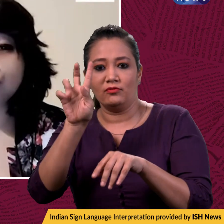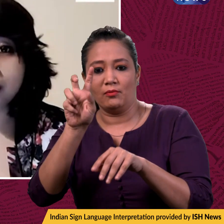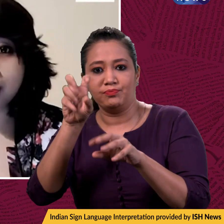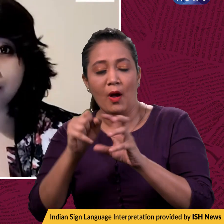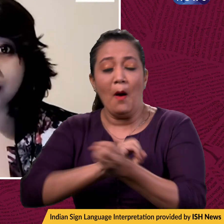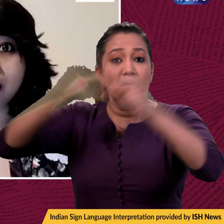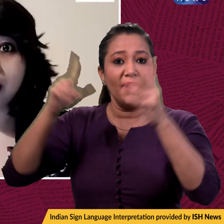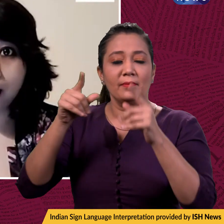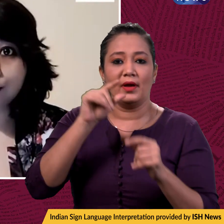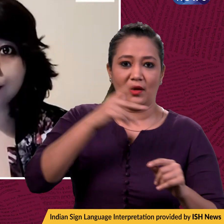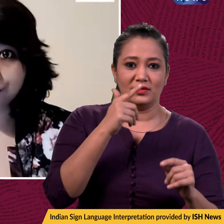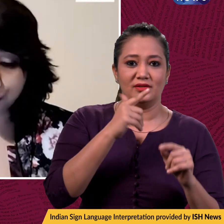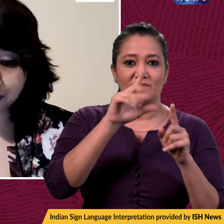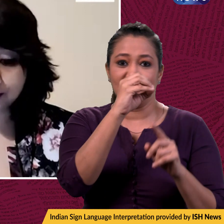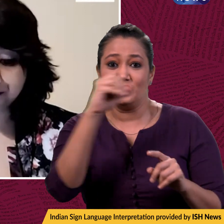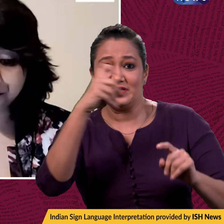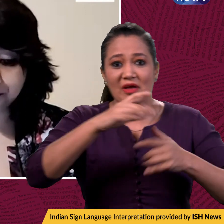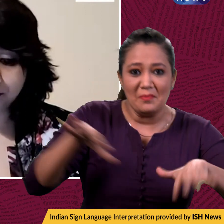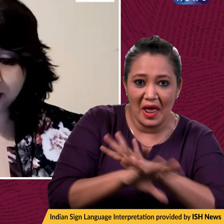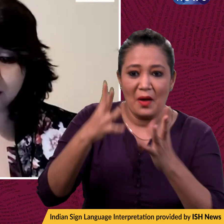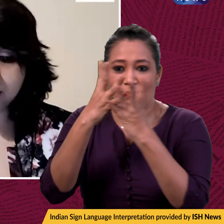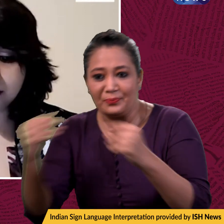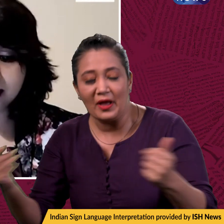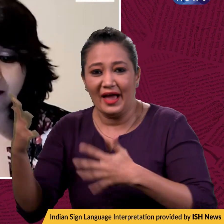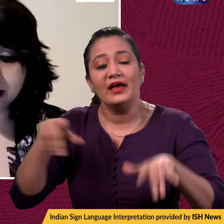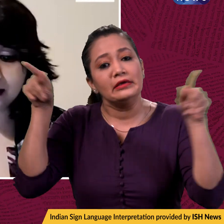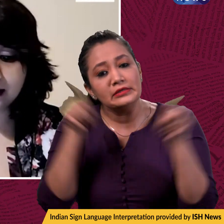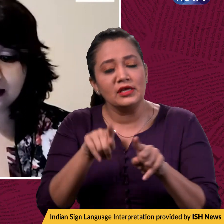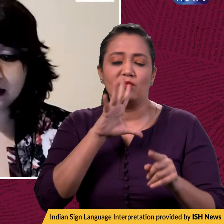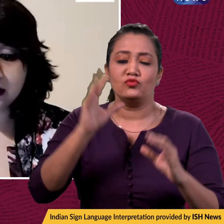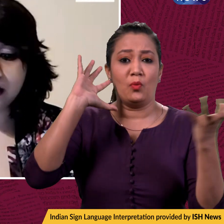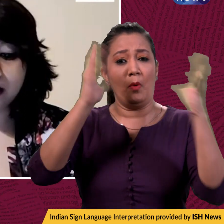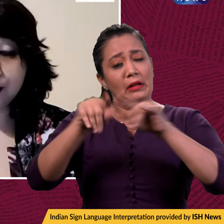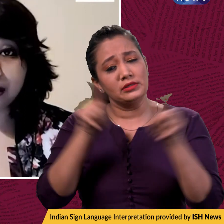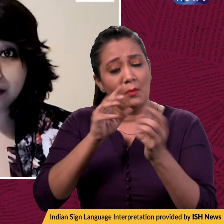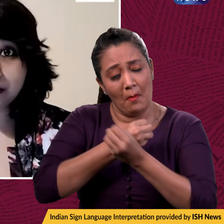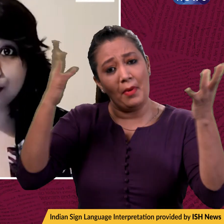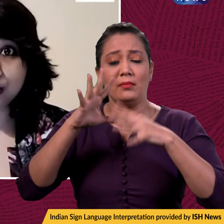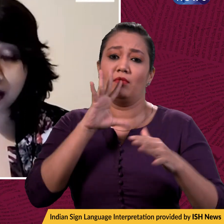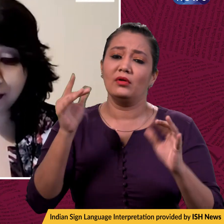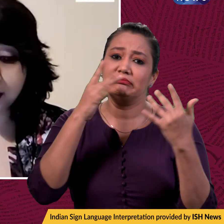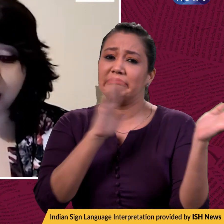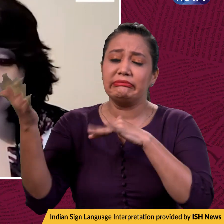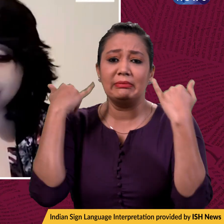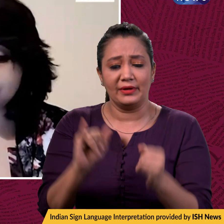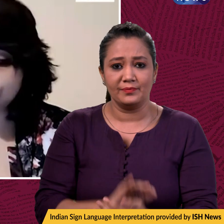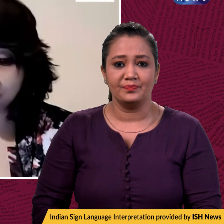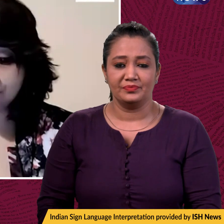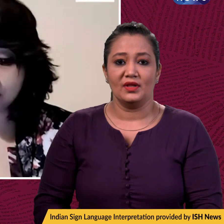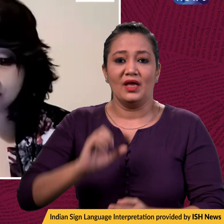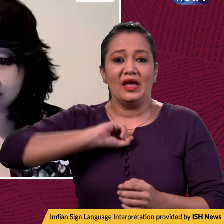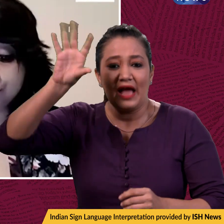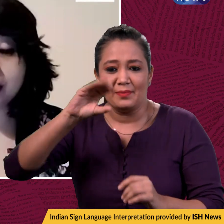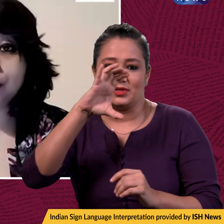trying to work out how to defuse it. Now, the summit is aimed at getting agreement to curb carbon